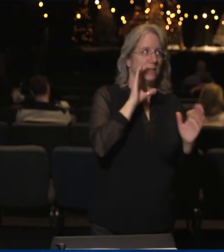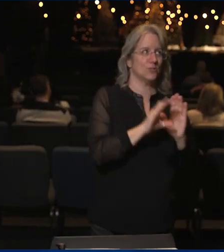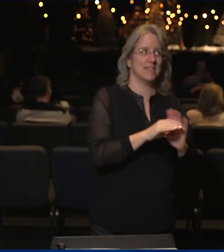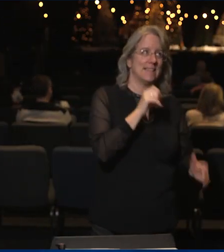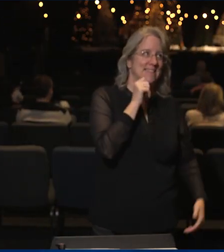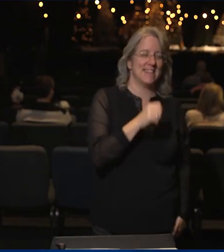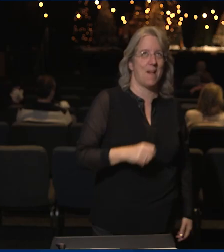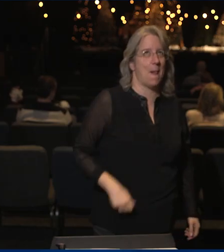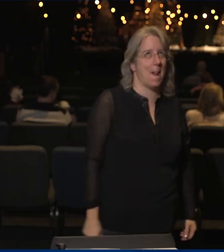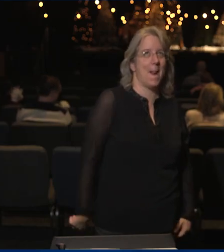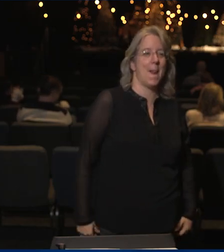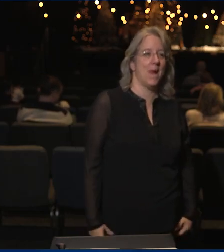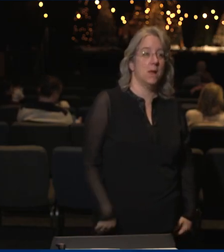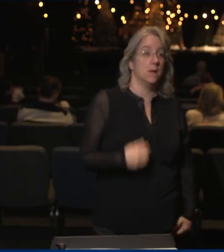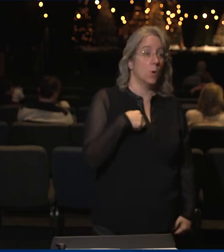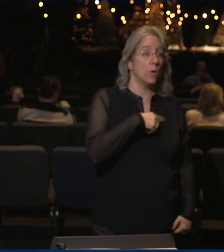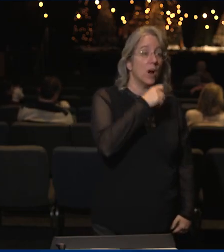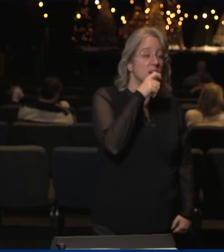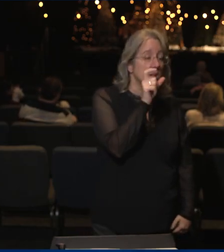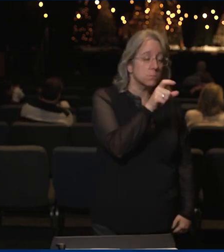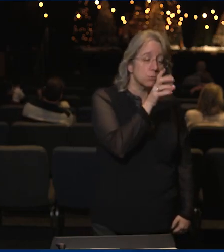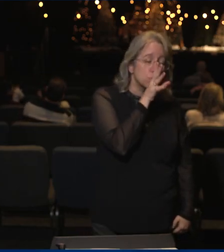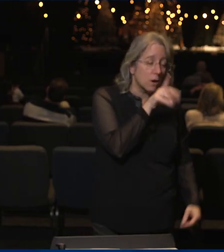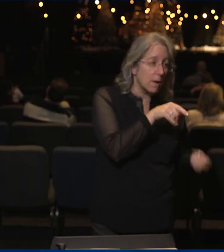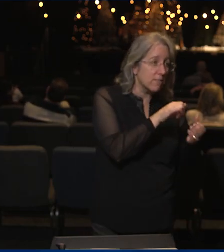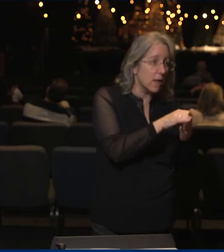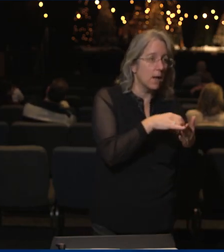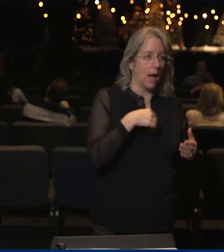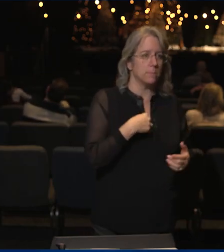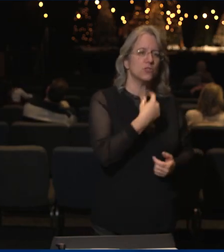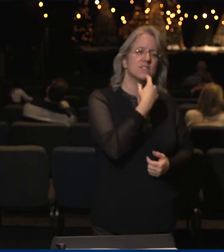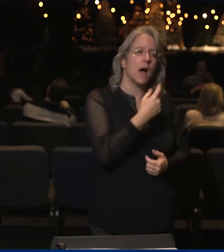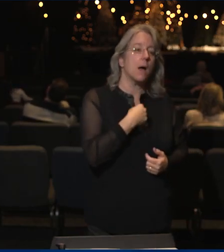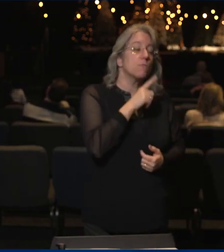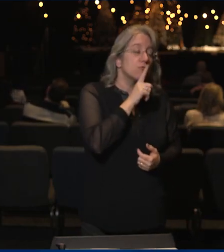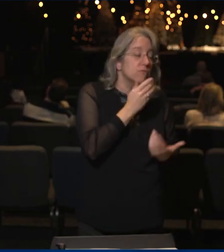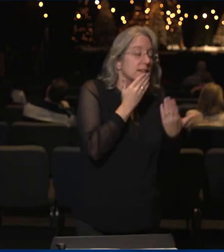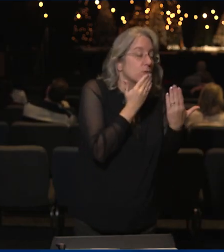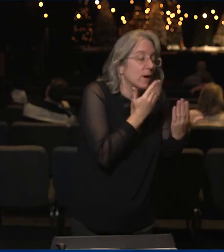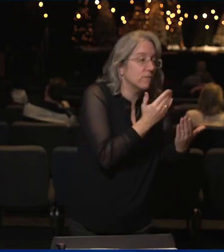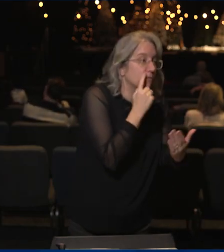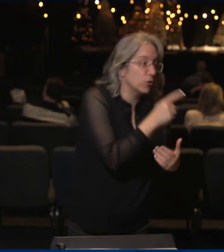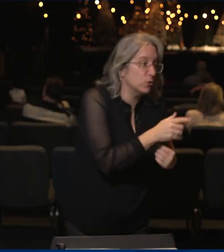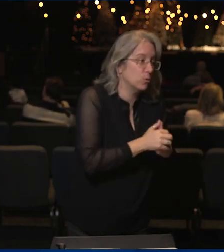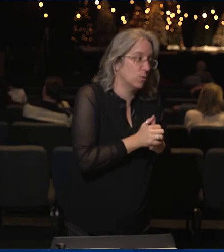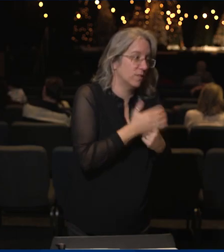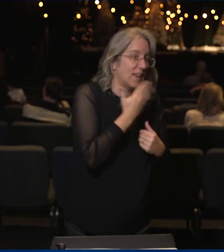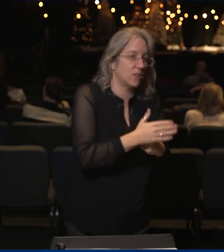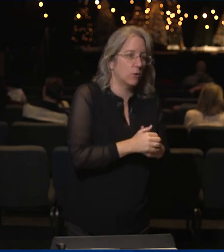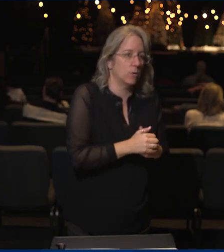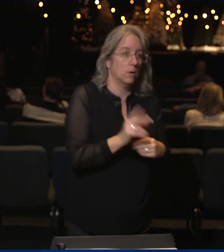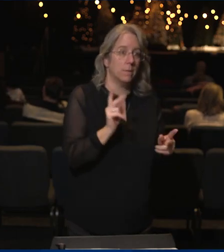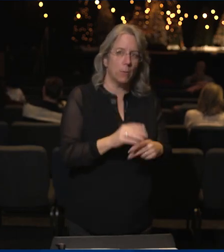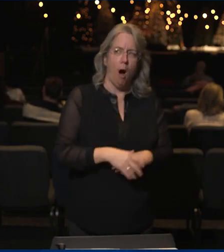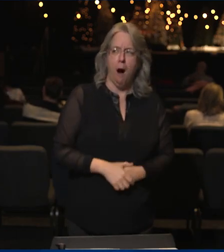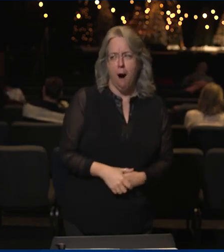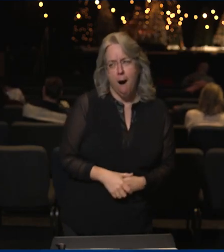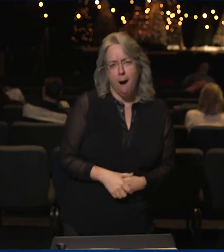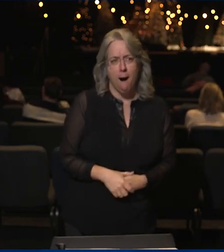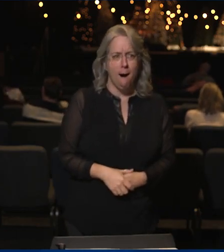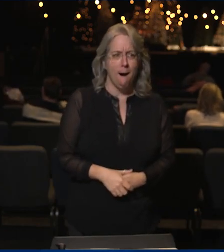I didn't. We're not supposed to go there. I'm just saying, I'm really grateful for you. Thank you. I'm really grateful for real. You. Okay. I love